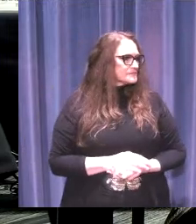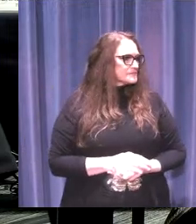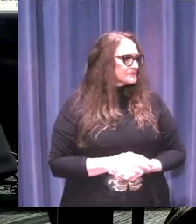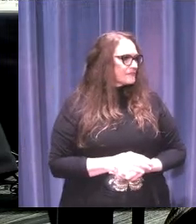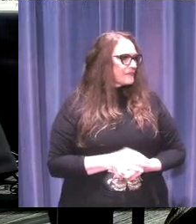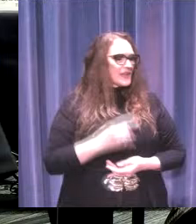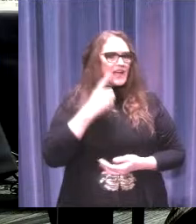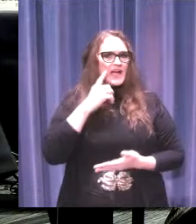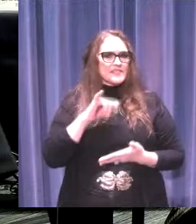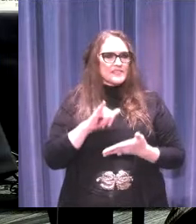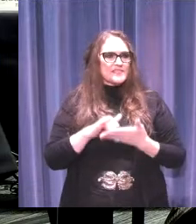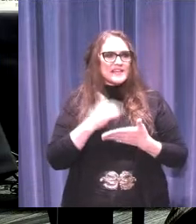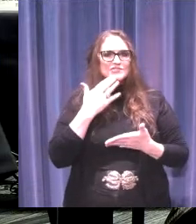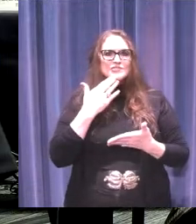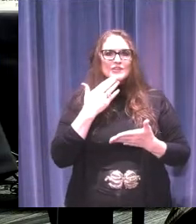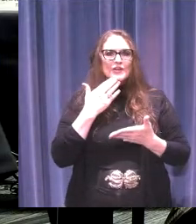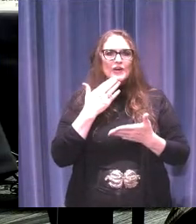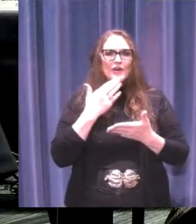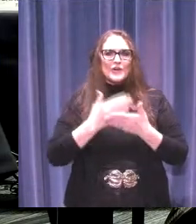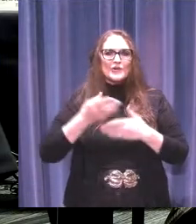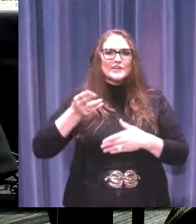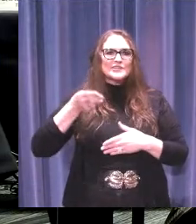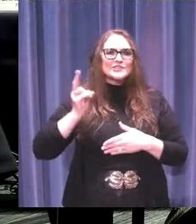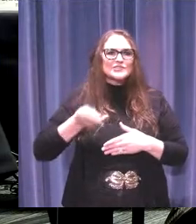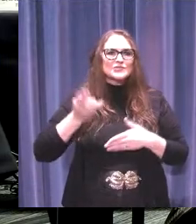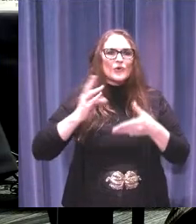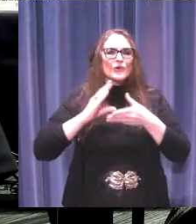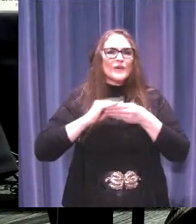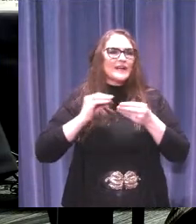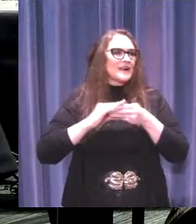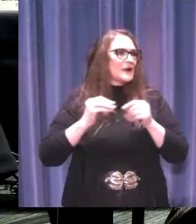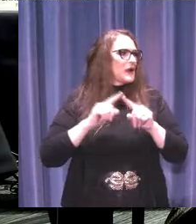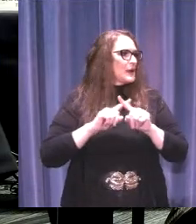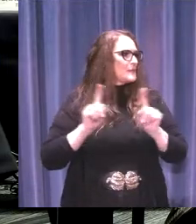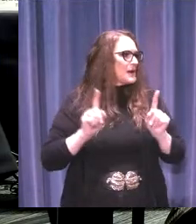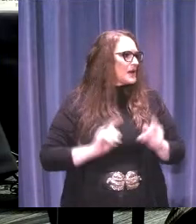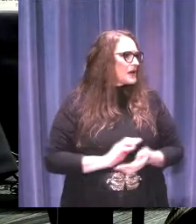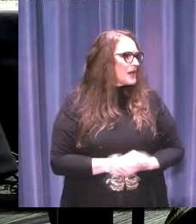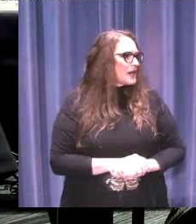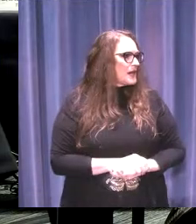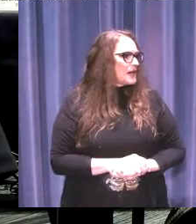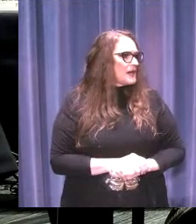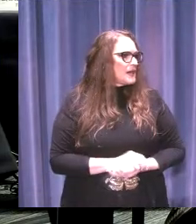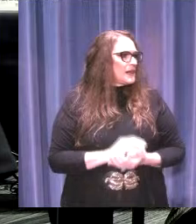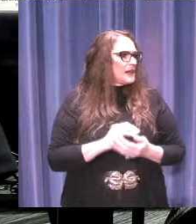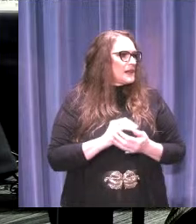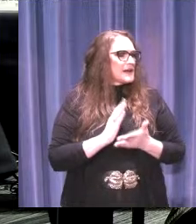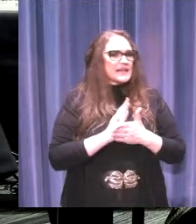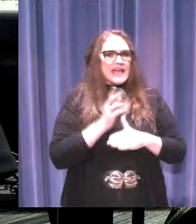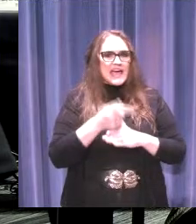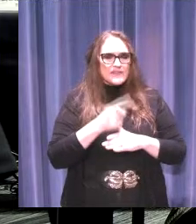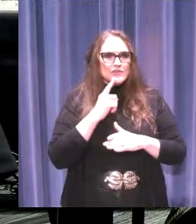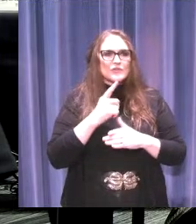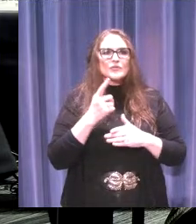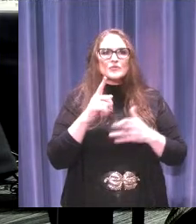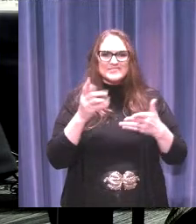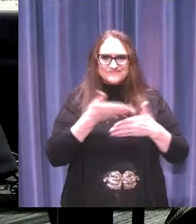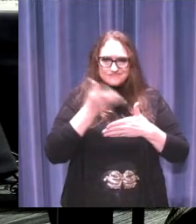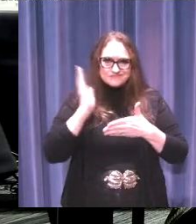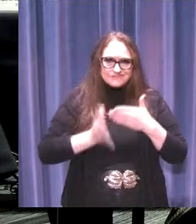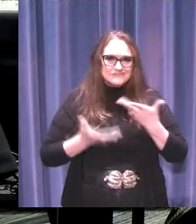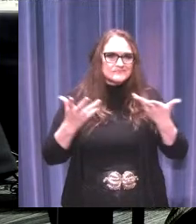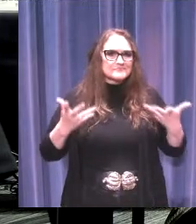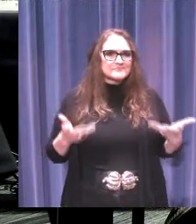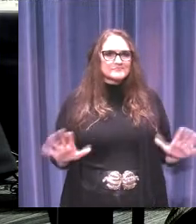I think that's a good historical account, but how did you, after it was said and done,